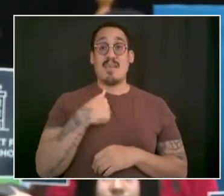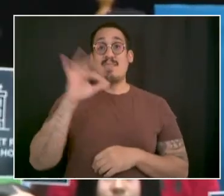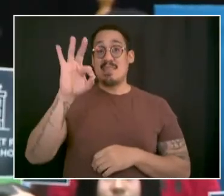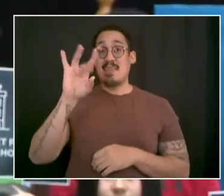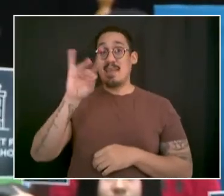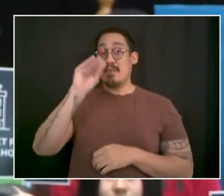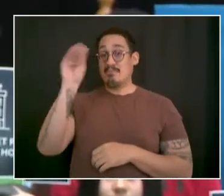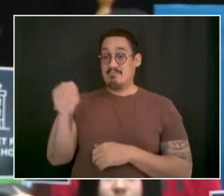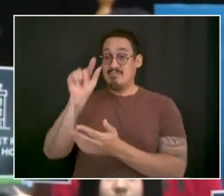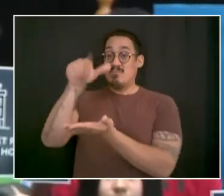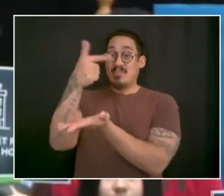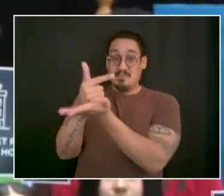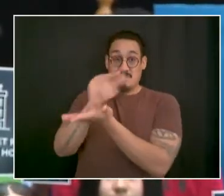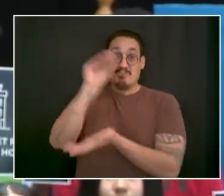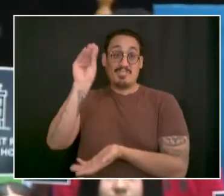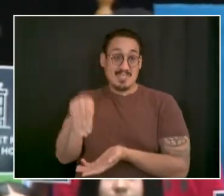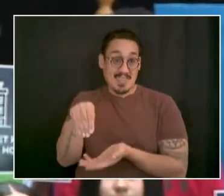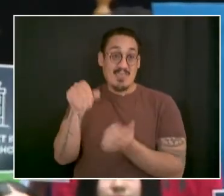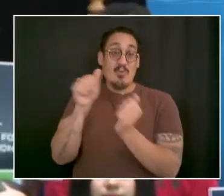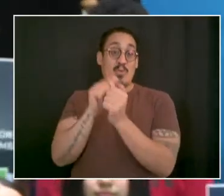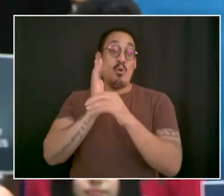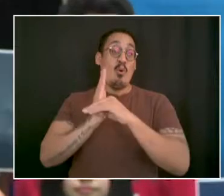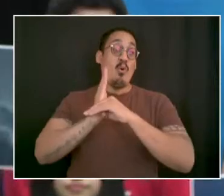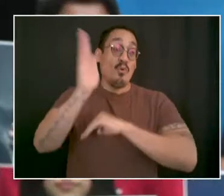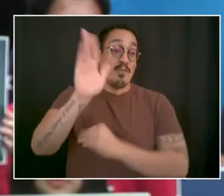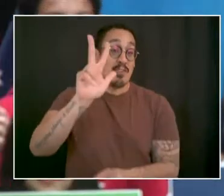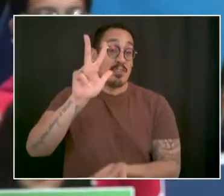over 3,000 students.